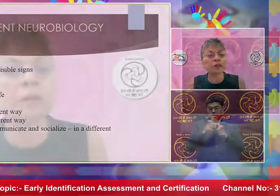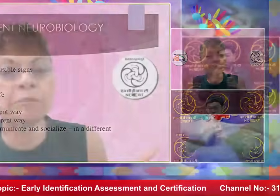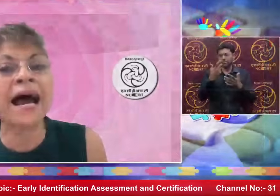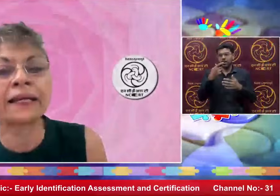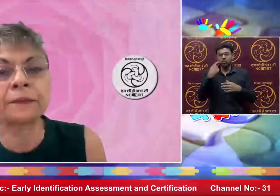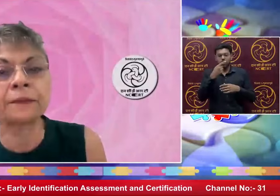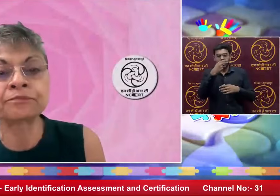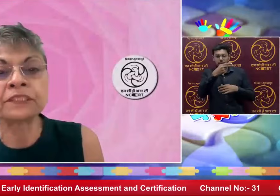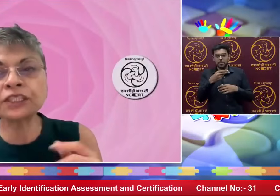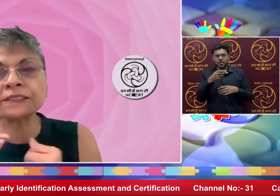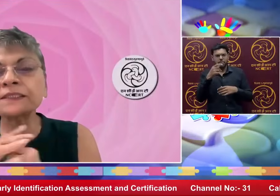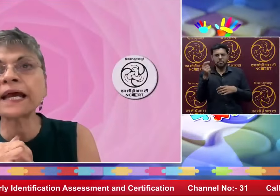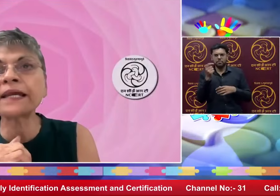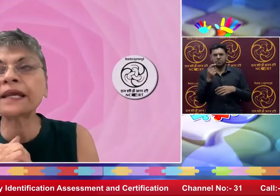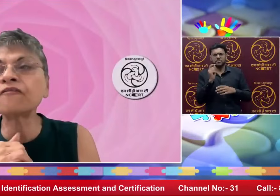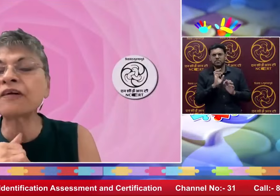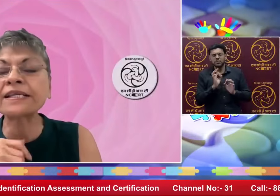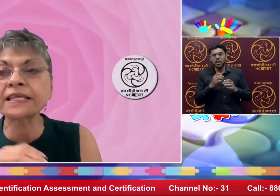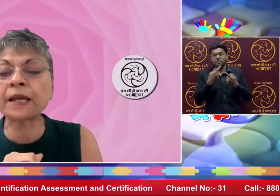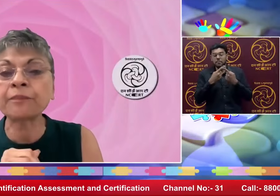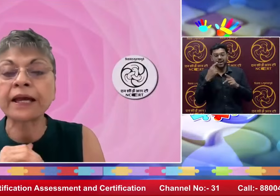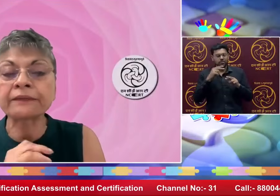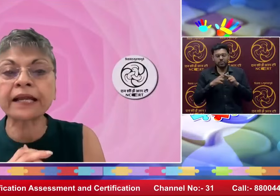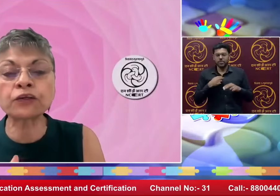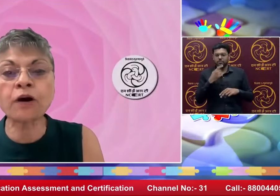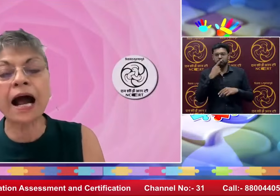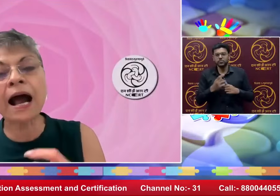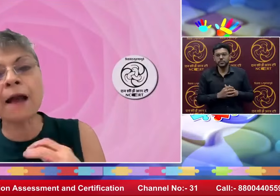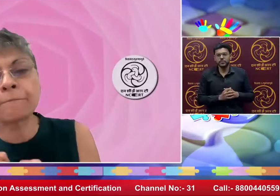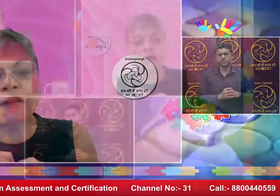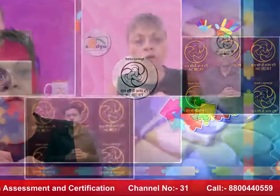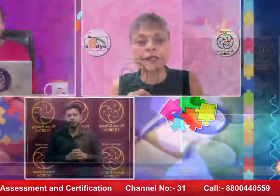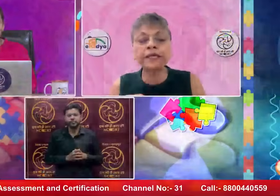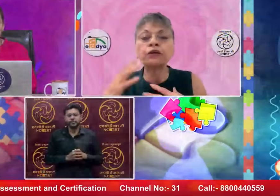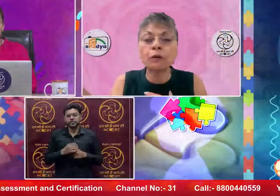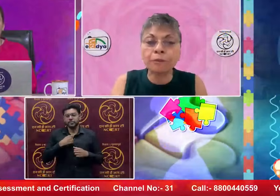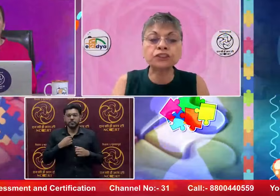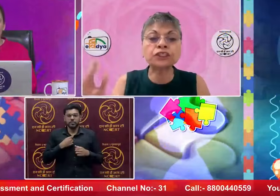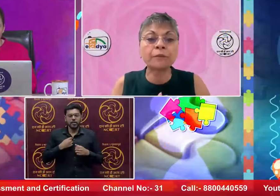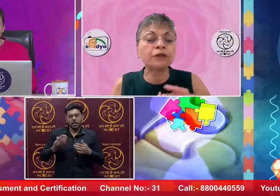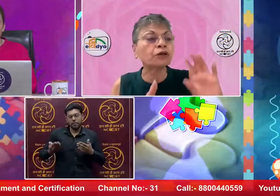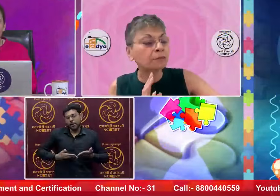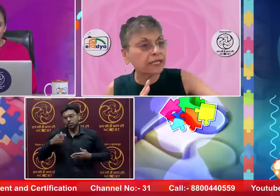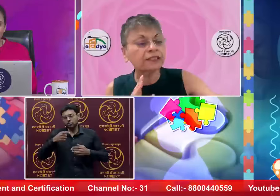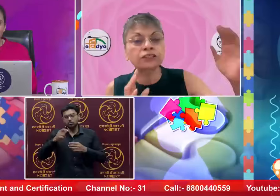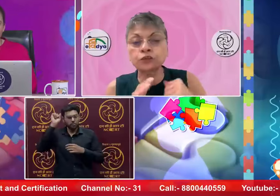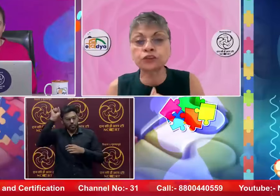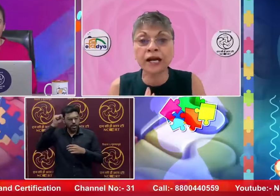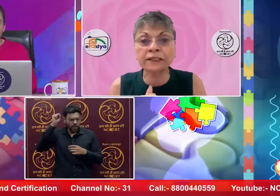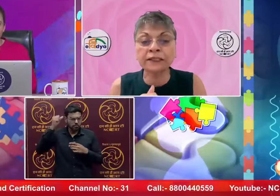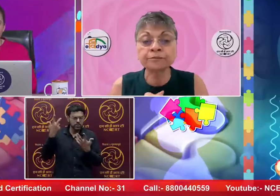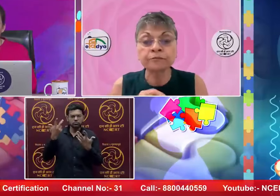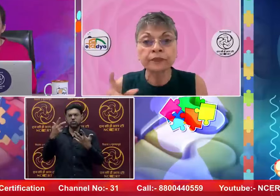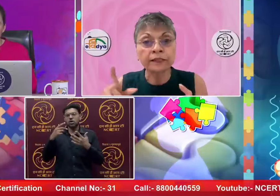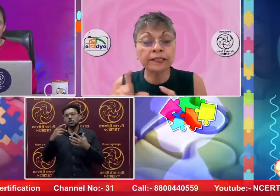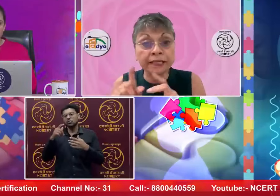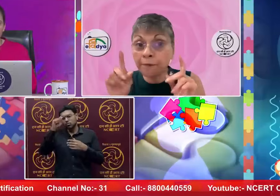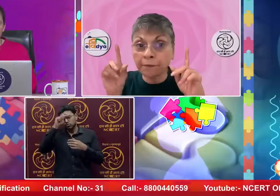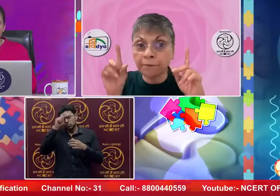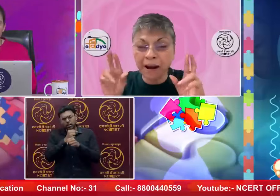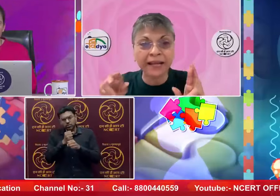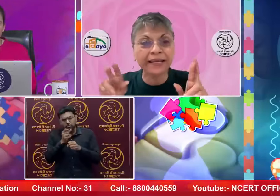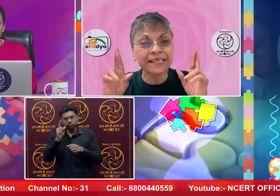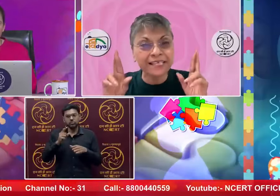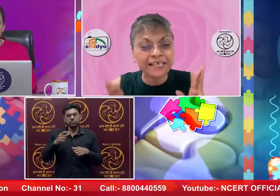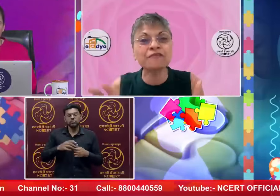is not bad. Just like if I say that, I'm Bengali and you are Punjabi or somebody else is Gujarati, the